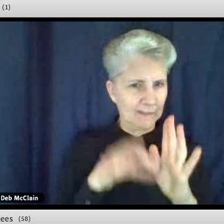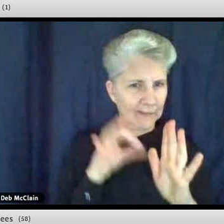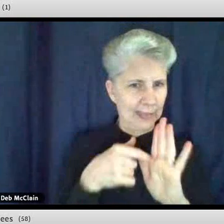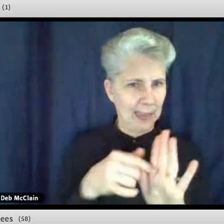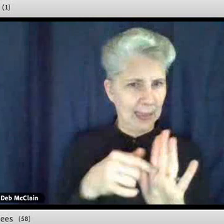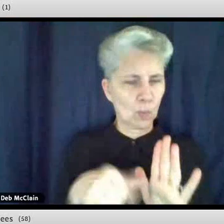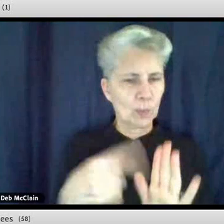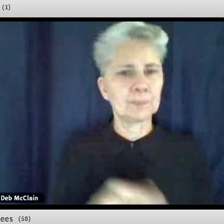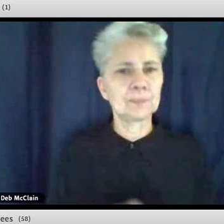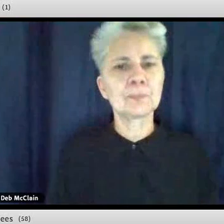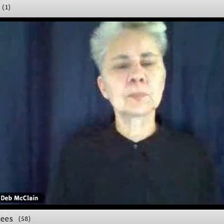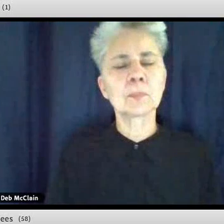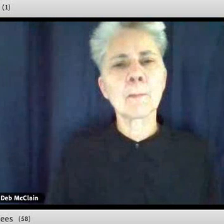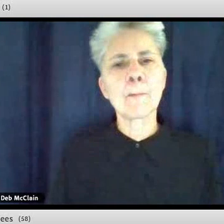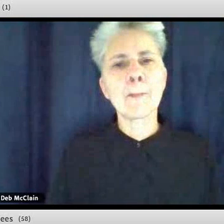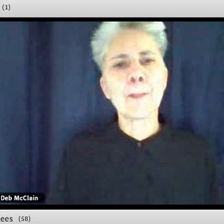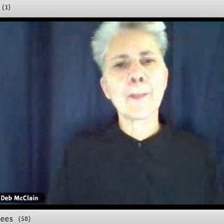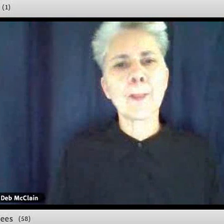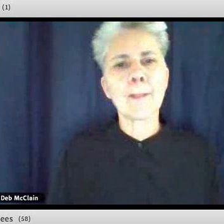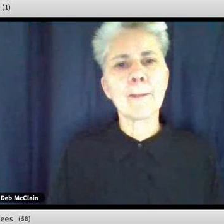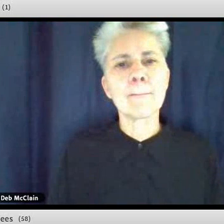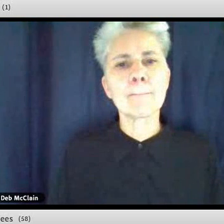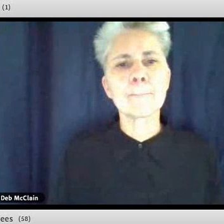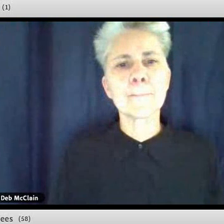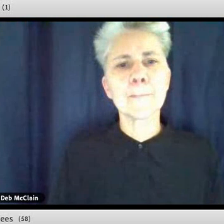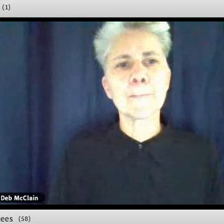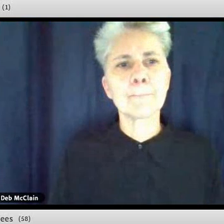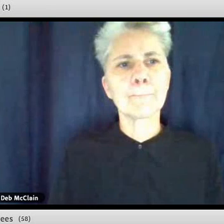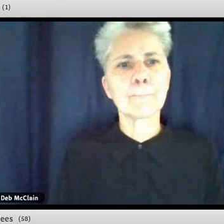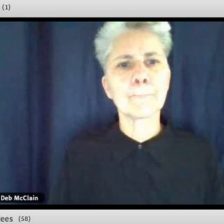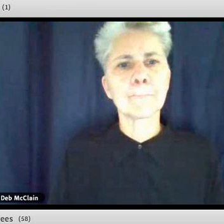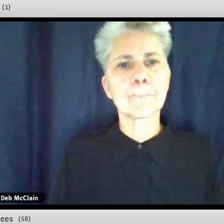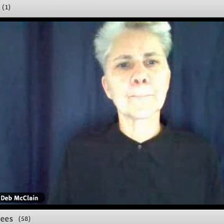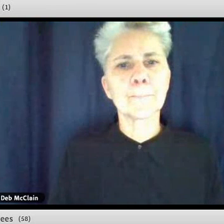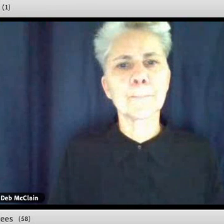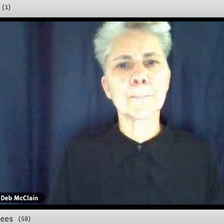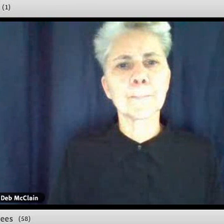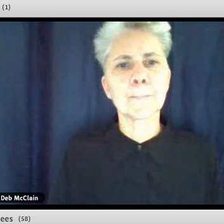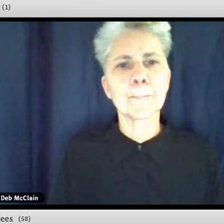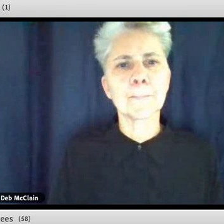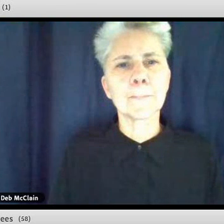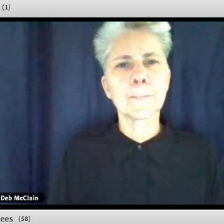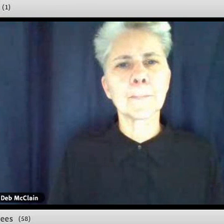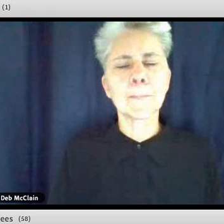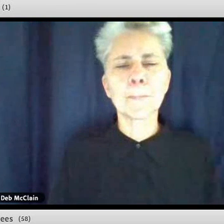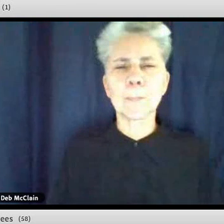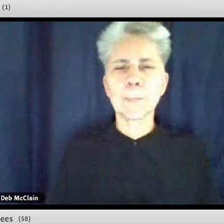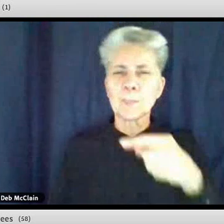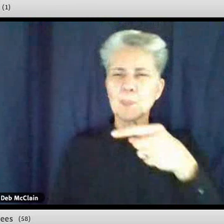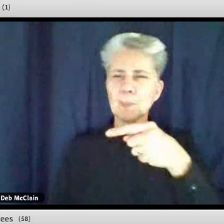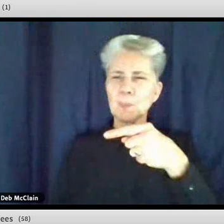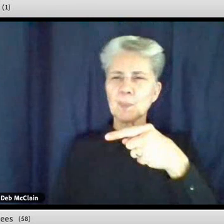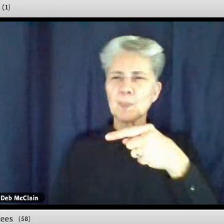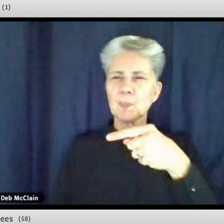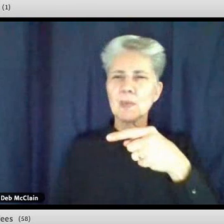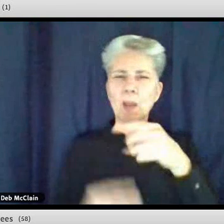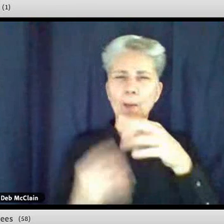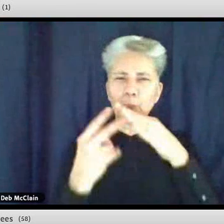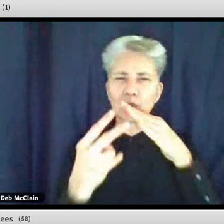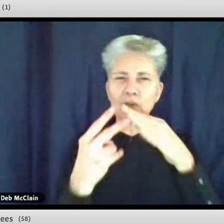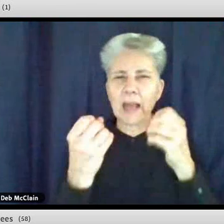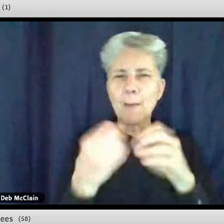overwhelming to me, let me see if I can get that one back up, is this is done projecting how many